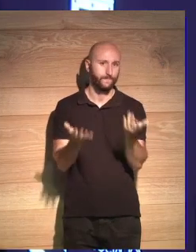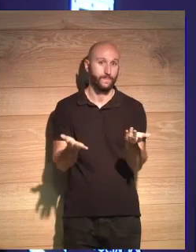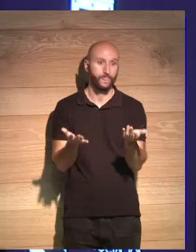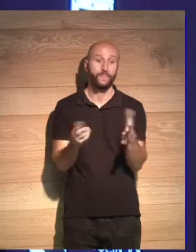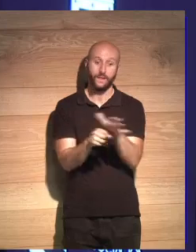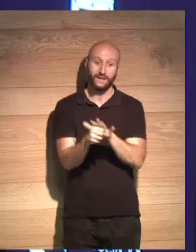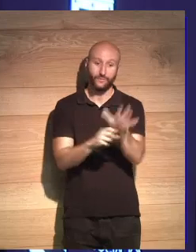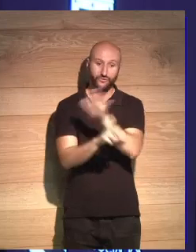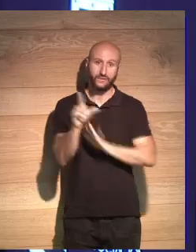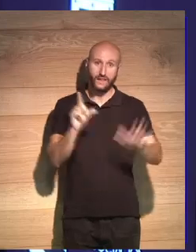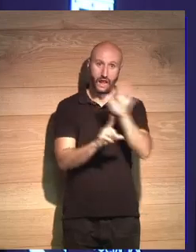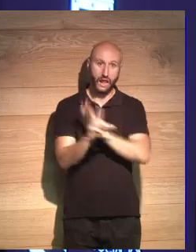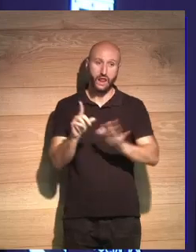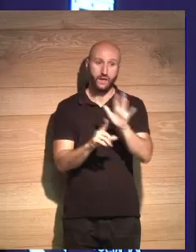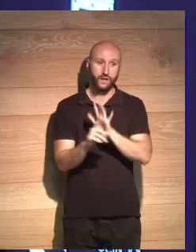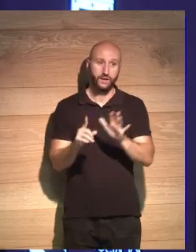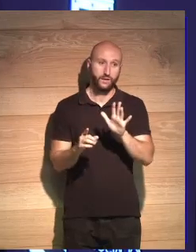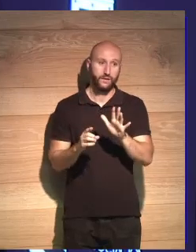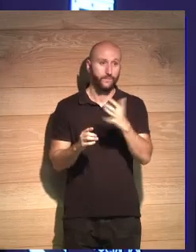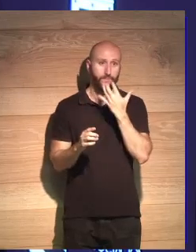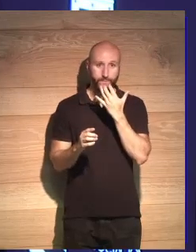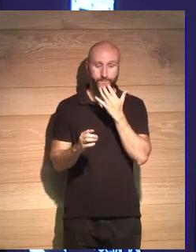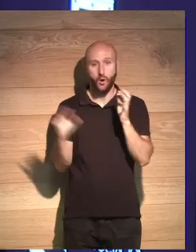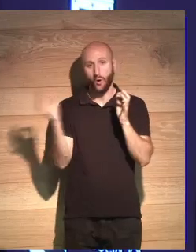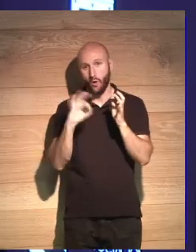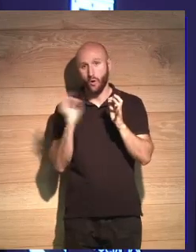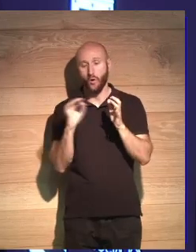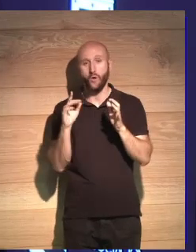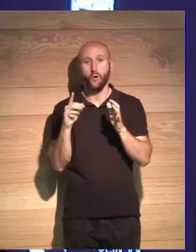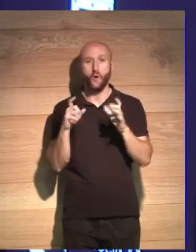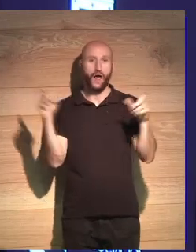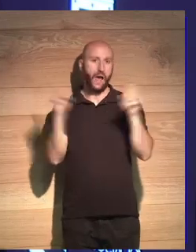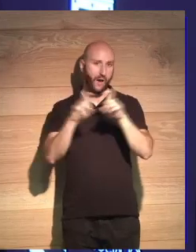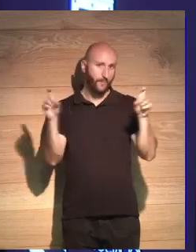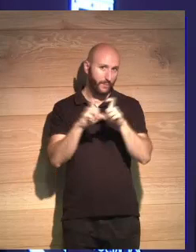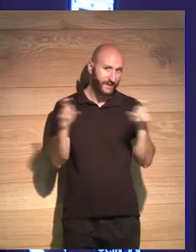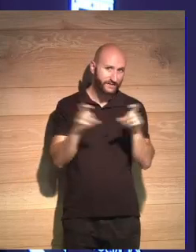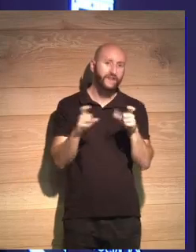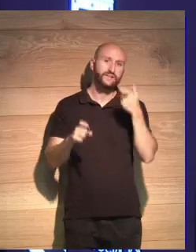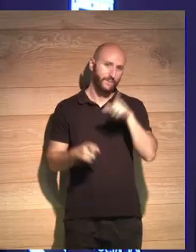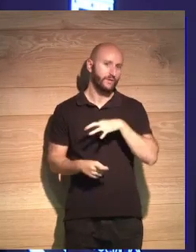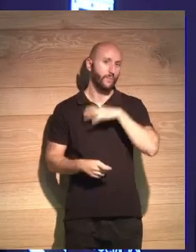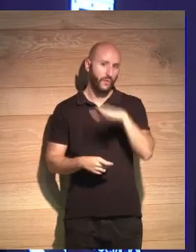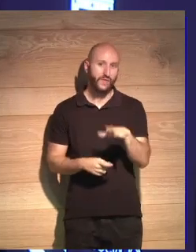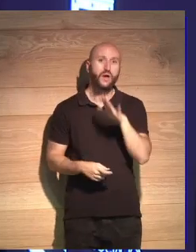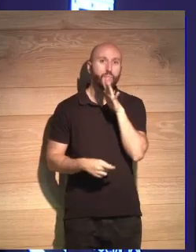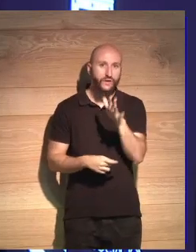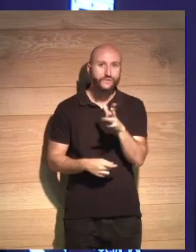people, also we could say at state level and also at corporation